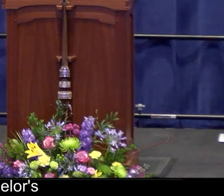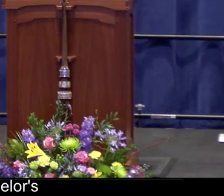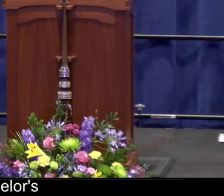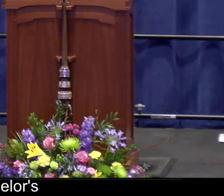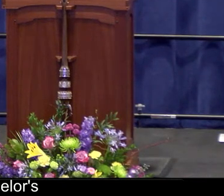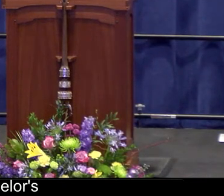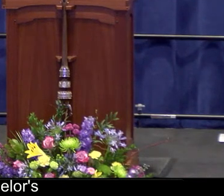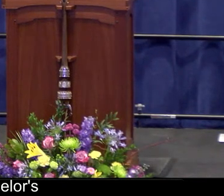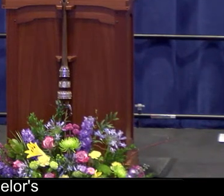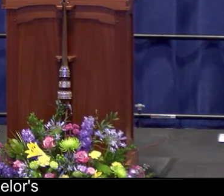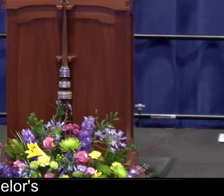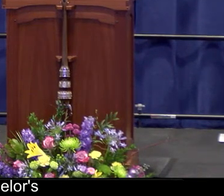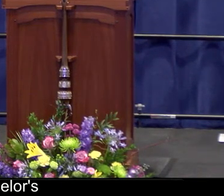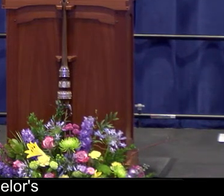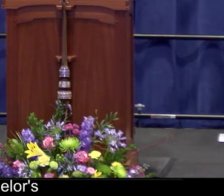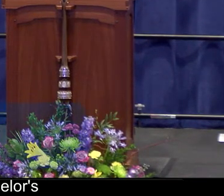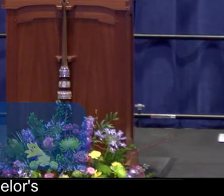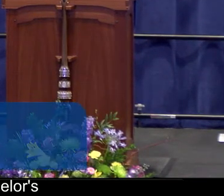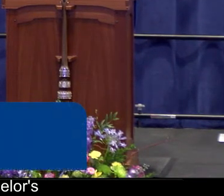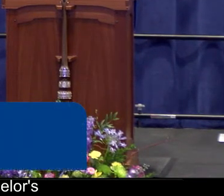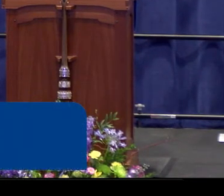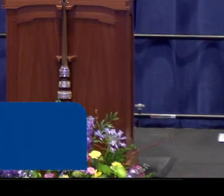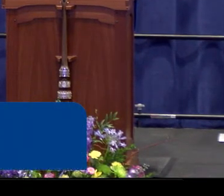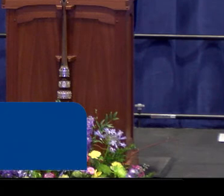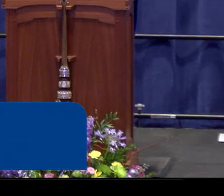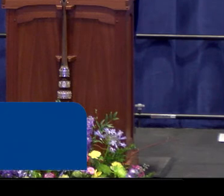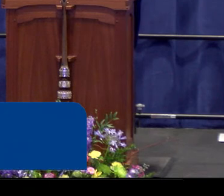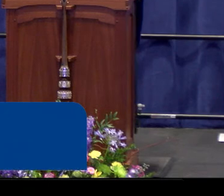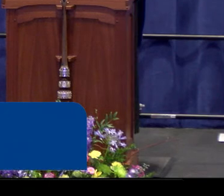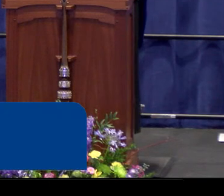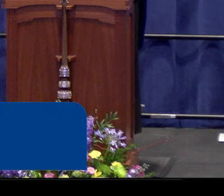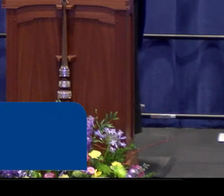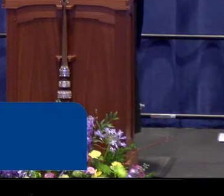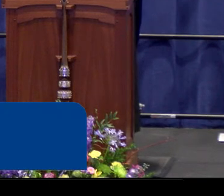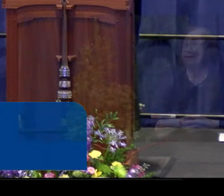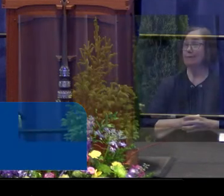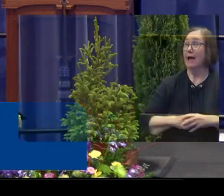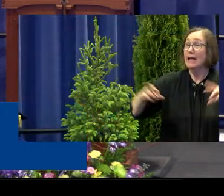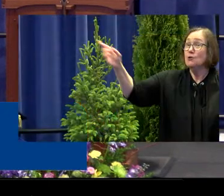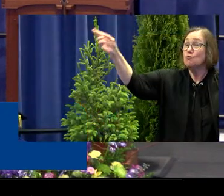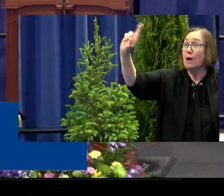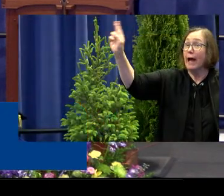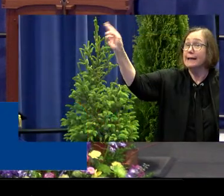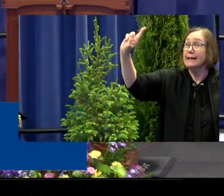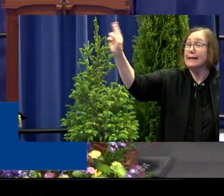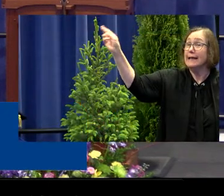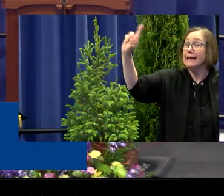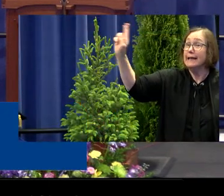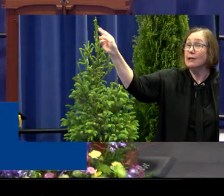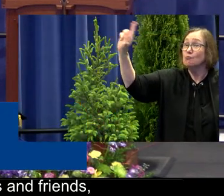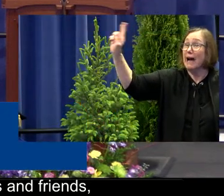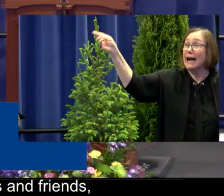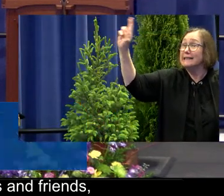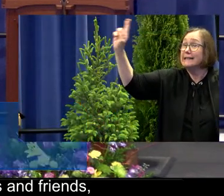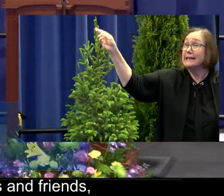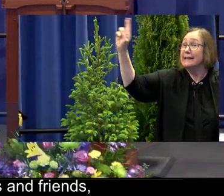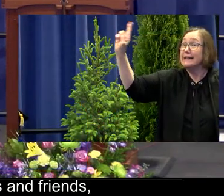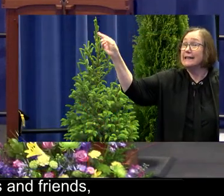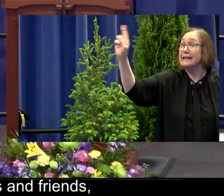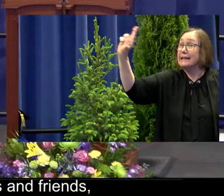Parents, grandparents, families, and friends, are you ready?